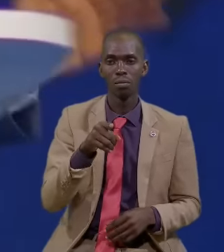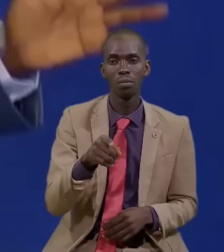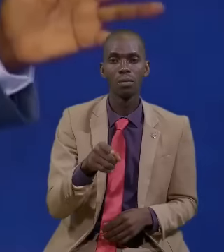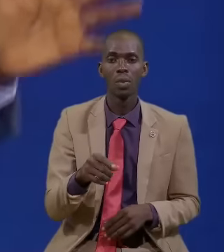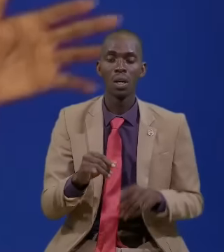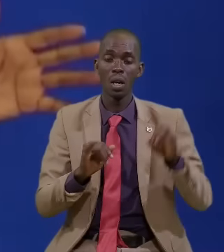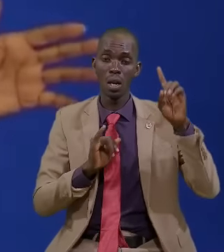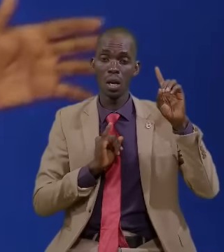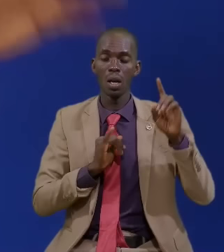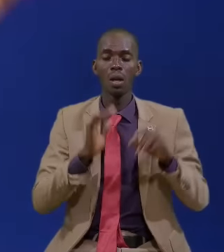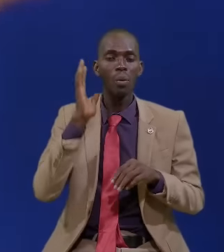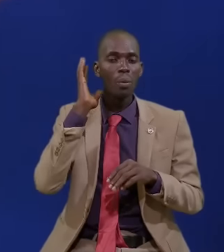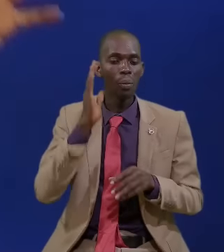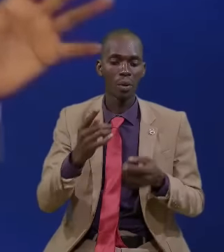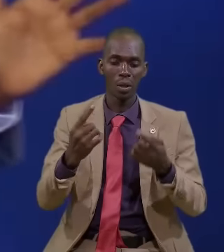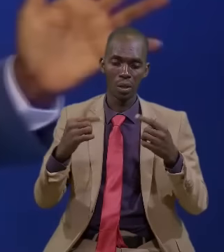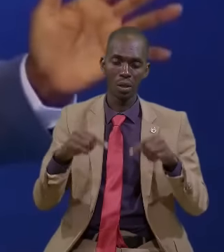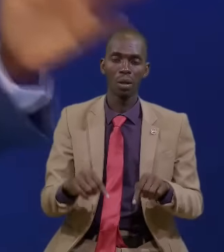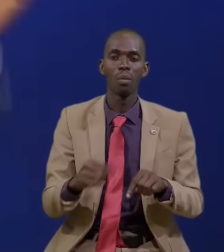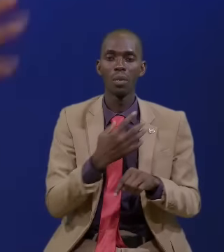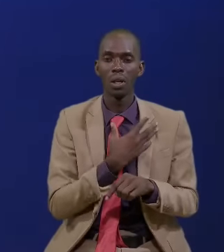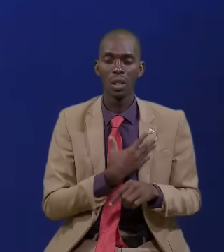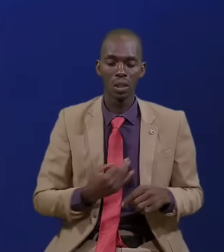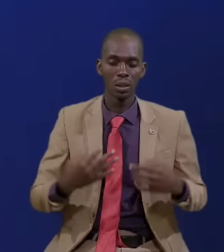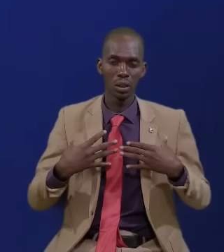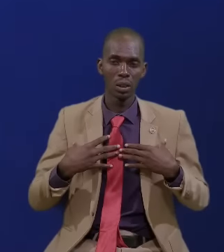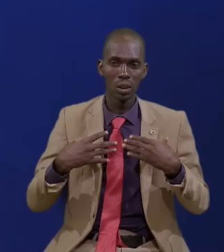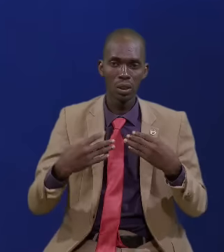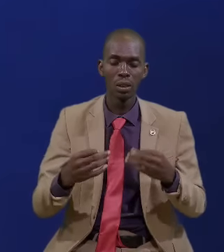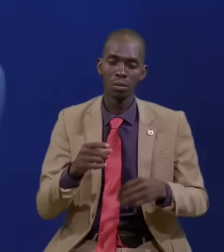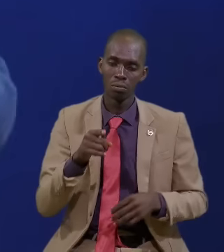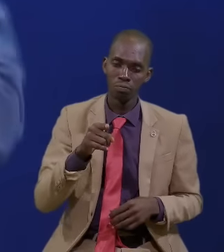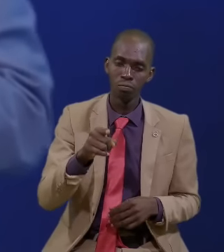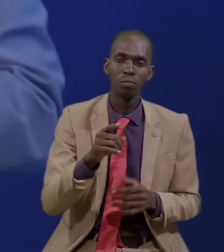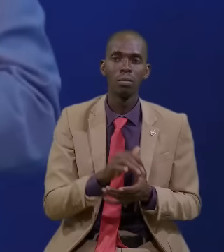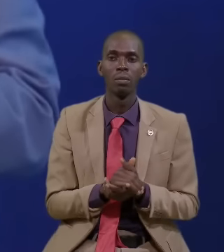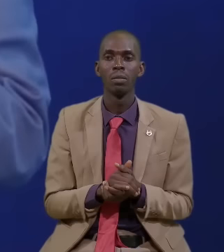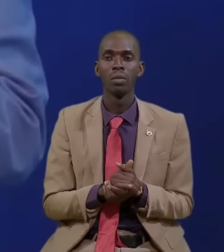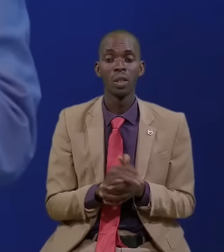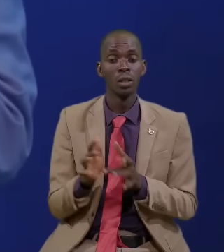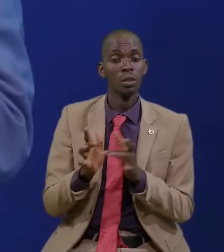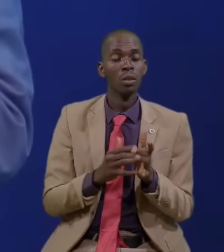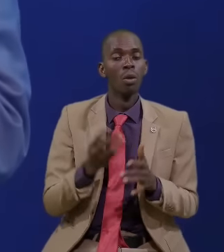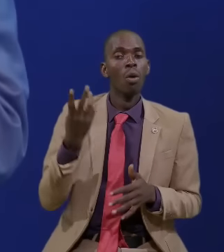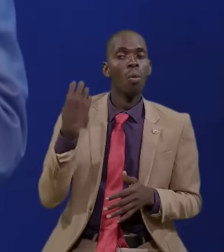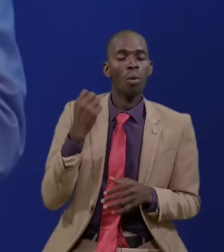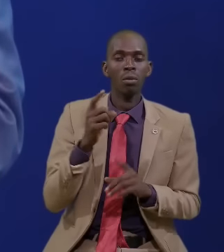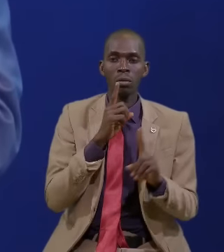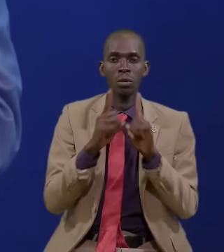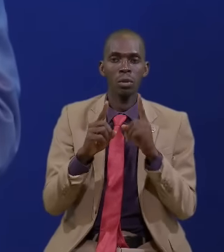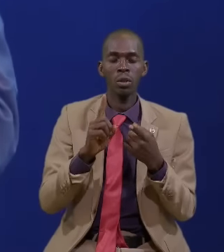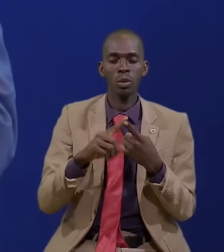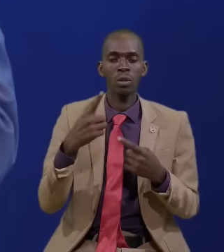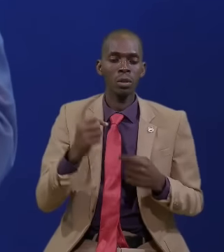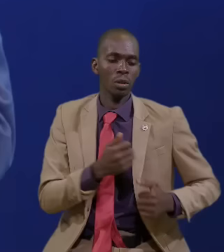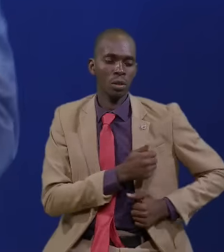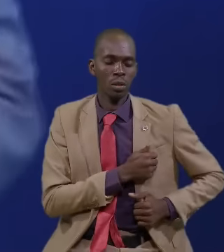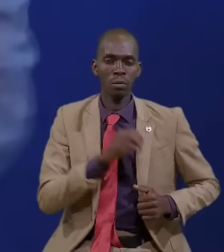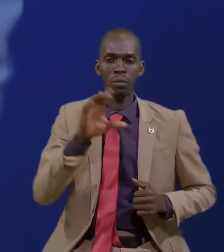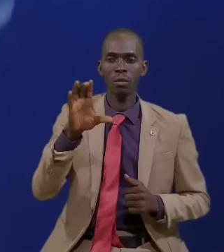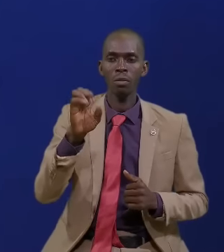will come and heal him. He was talking to the centurion that came to